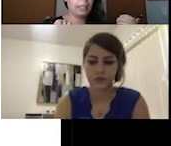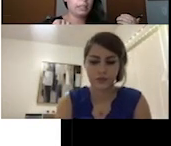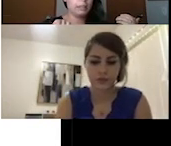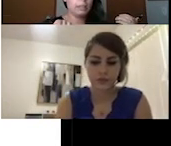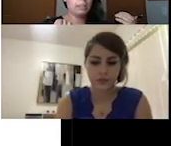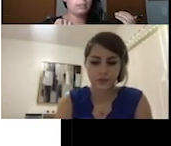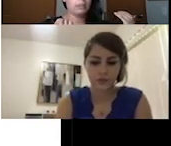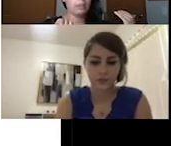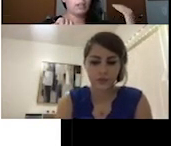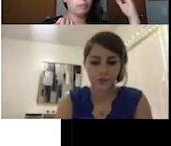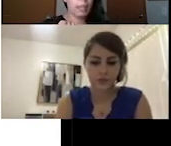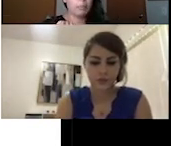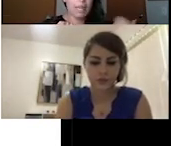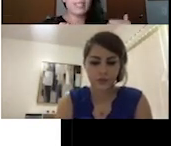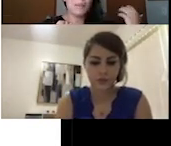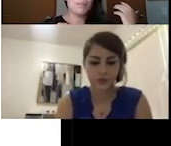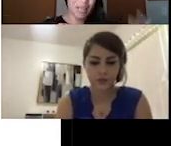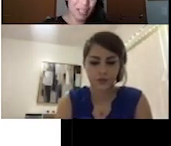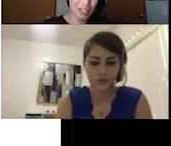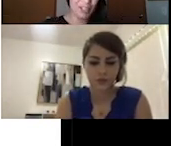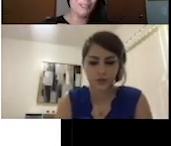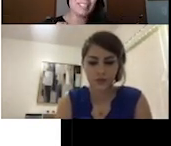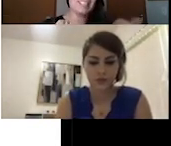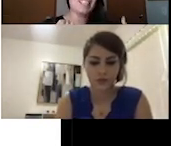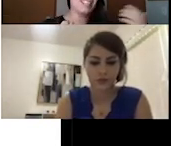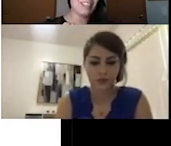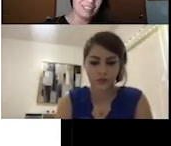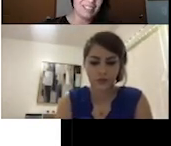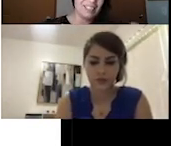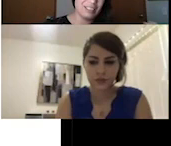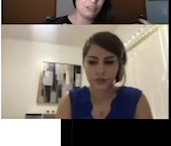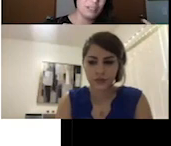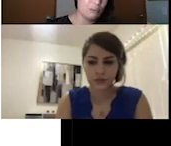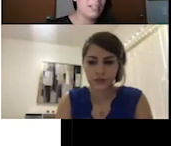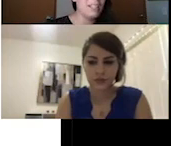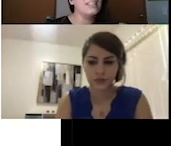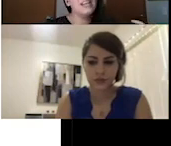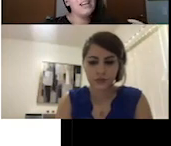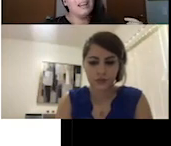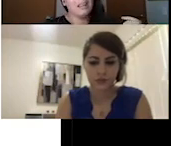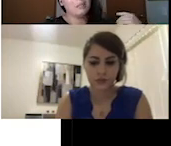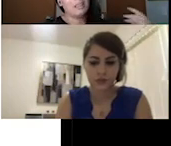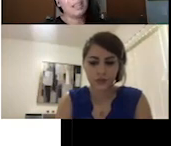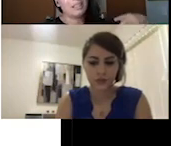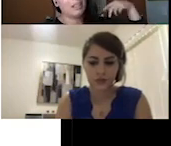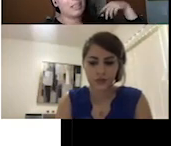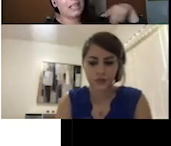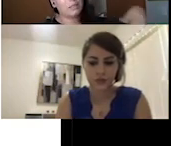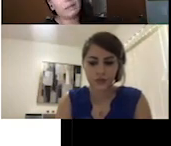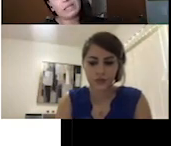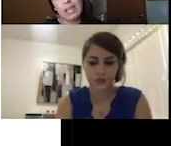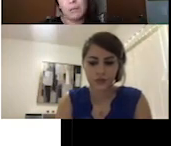and kind of need to provide, paint a better picture of what this can look like within here 2020. Communication